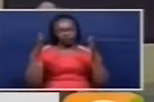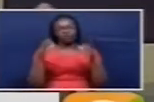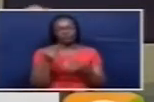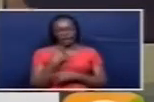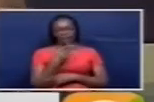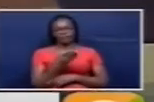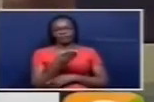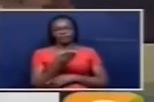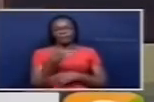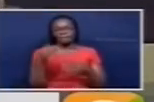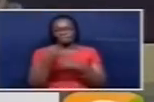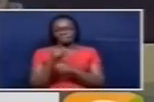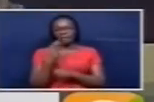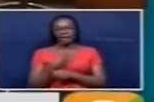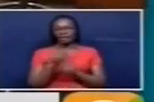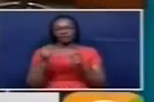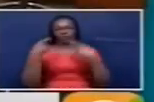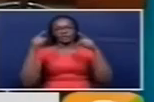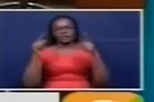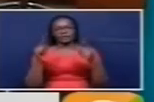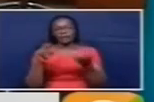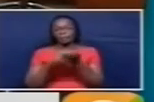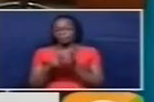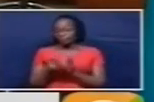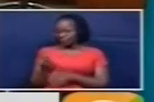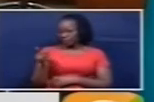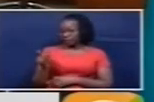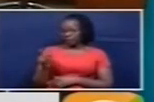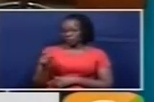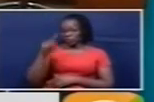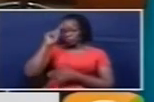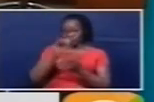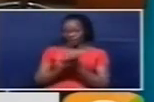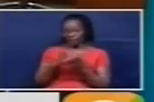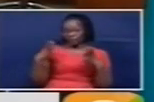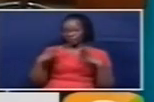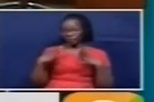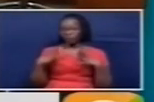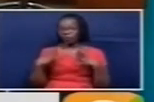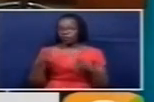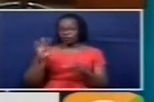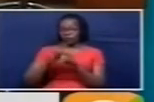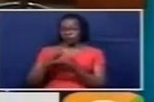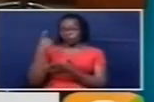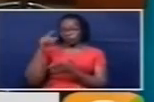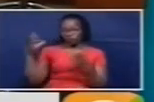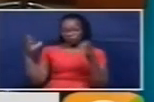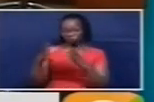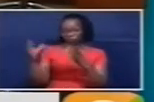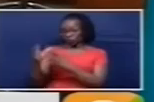us prosper. So you are of a differing opinion. You believe that people vote more for parties as opposed